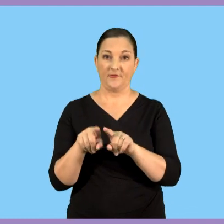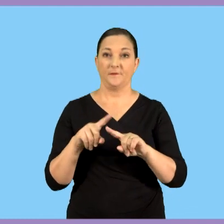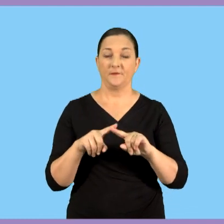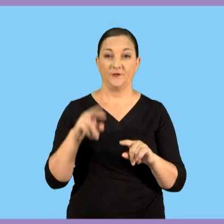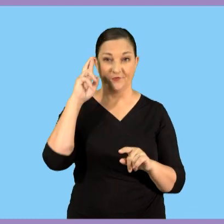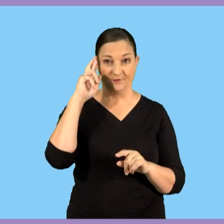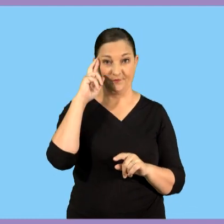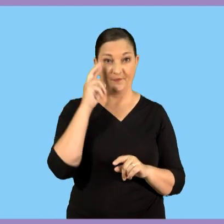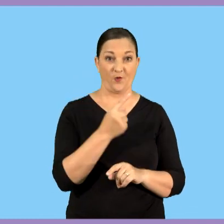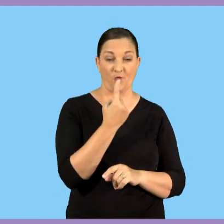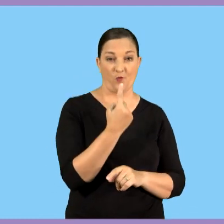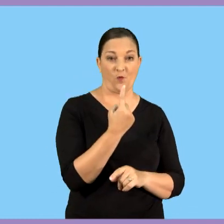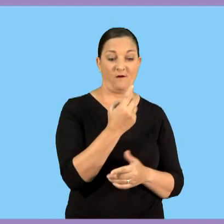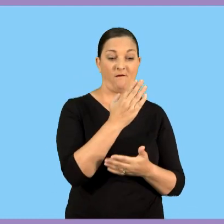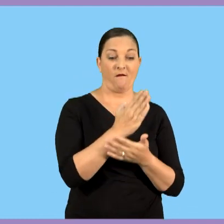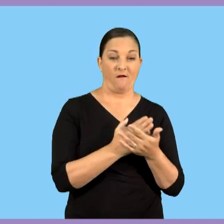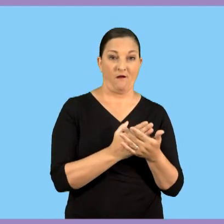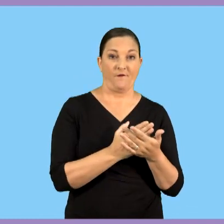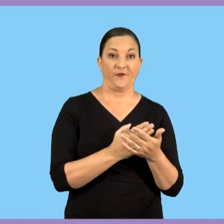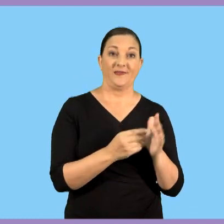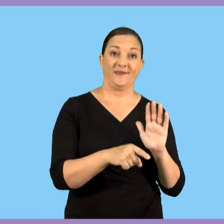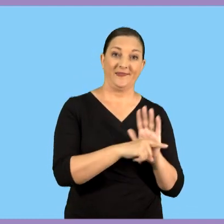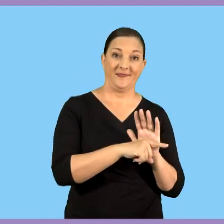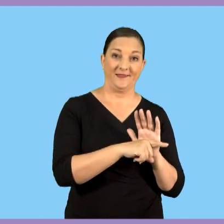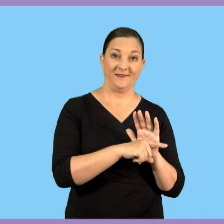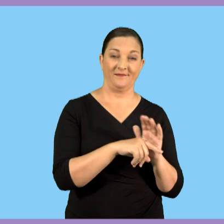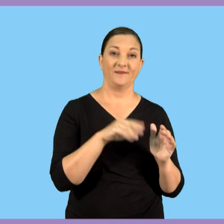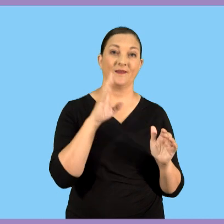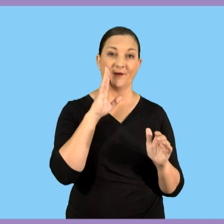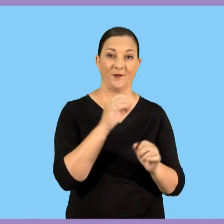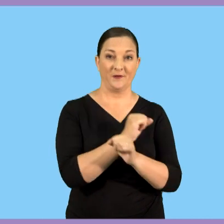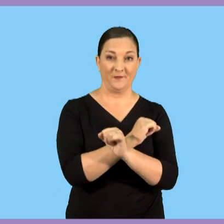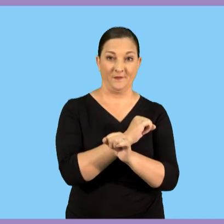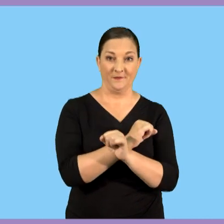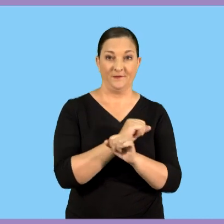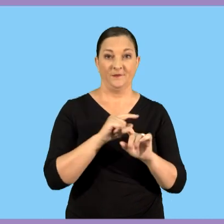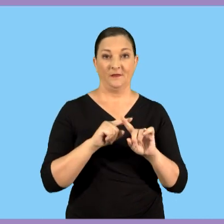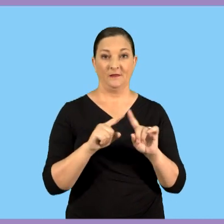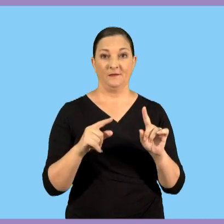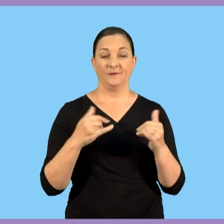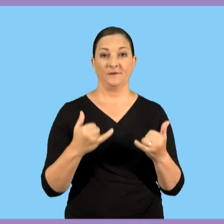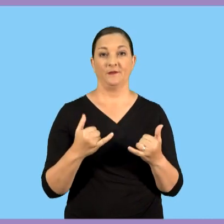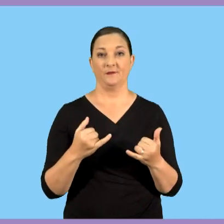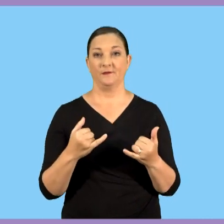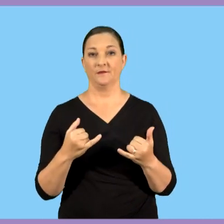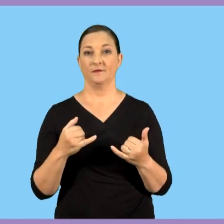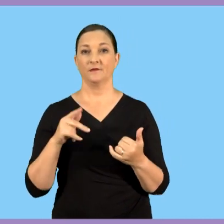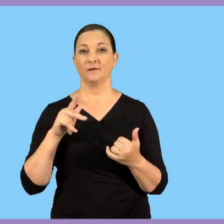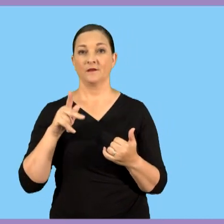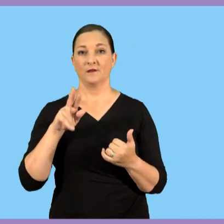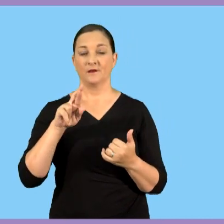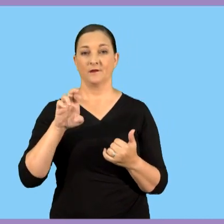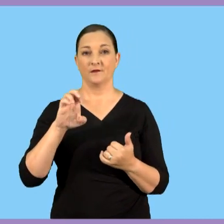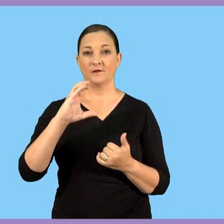negative 1/2 will be multiplied by its reciprocal, and that is a negative 2 ones,